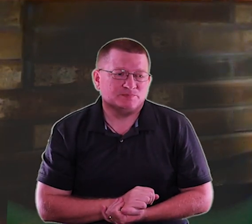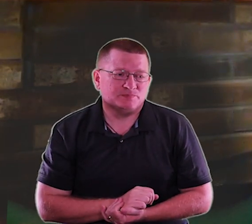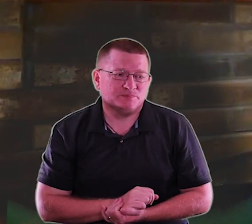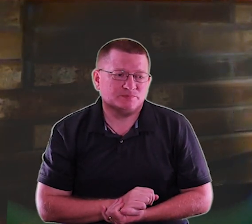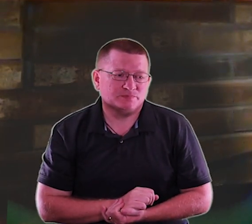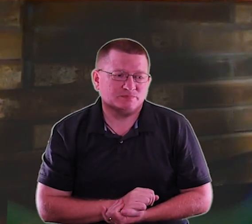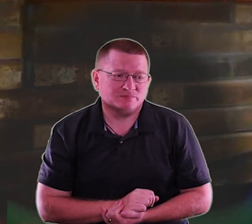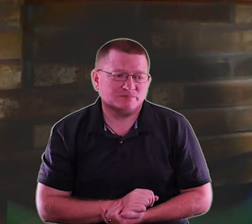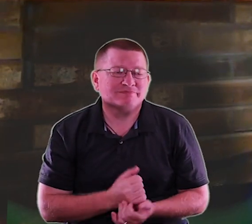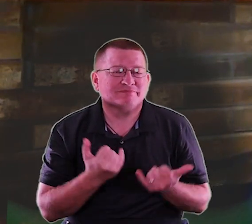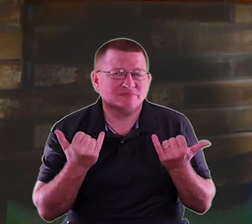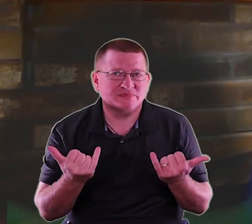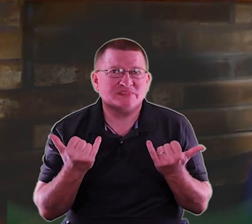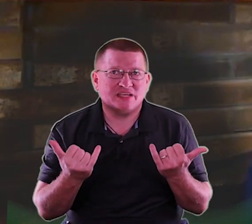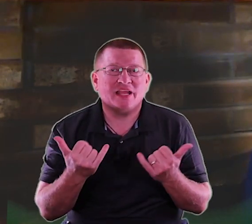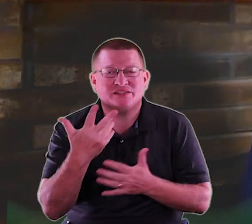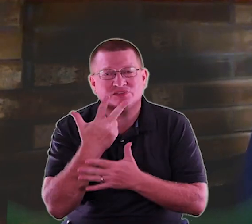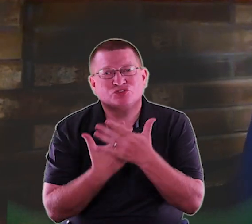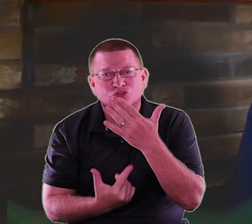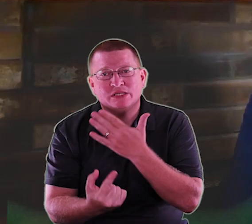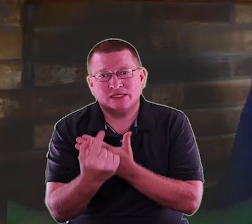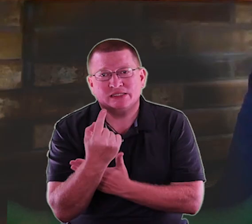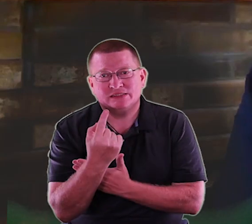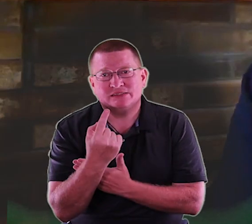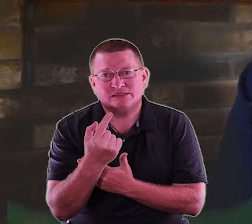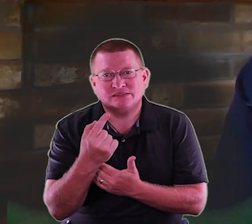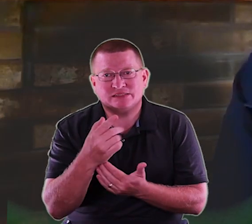is Trinity Sunday.